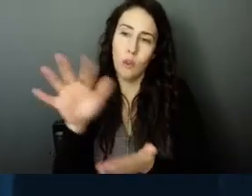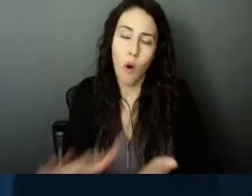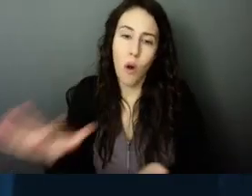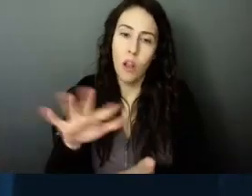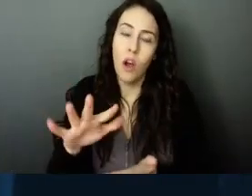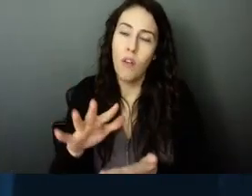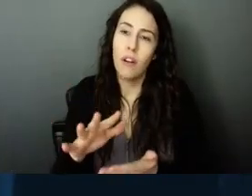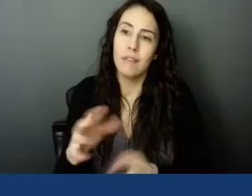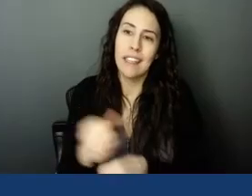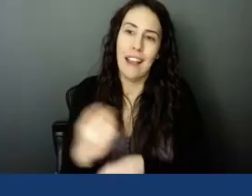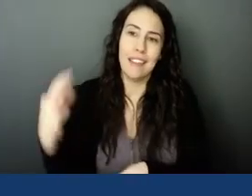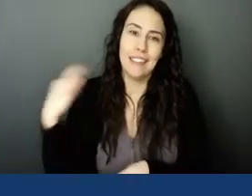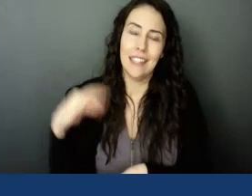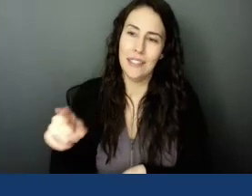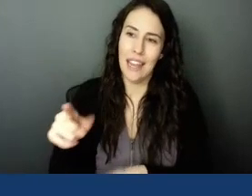world for the better.